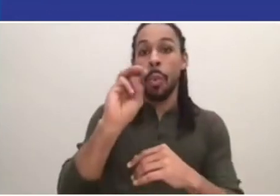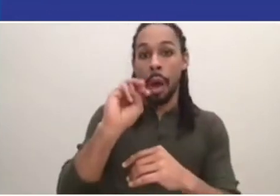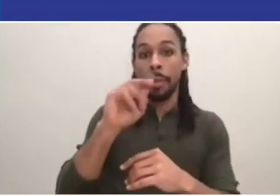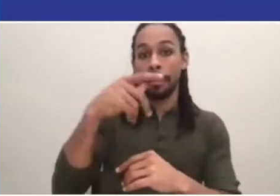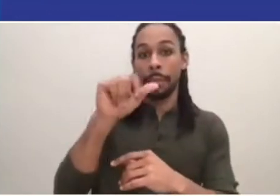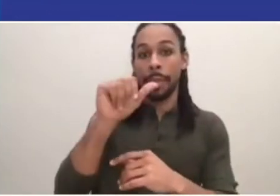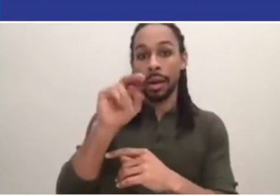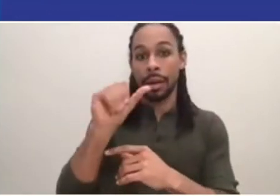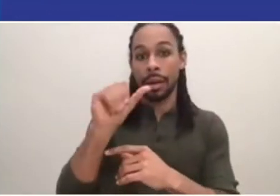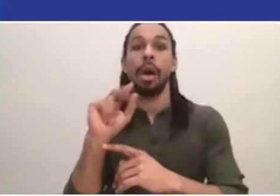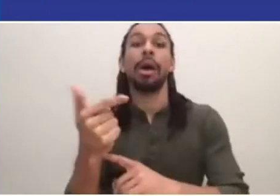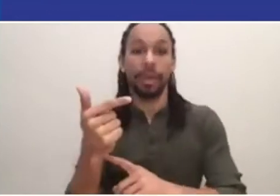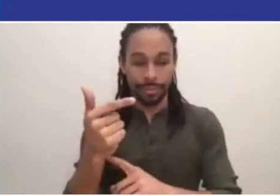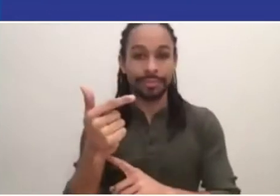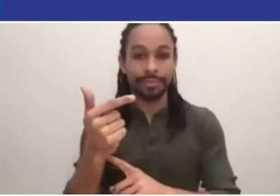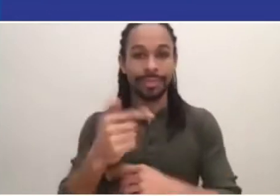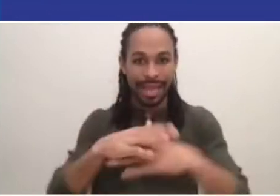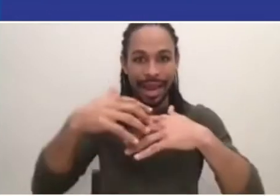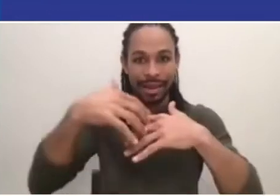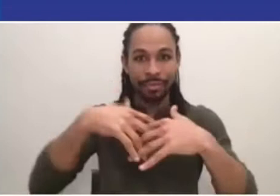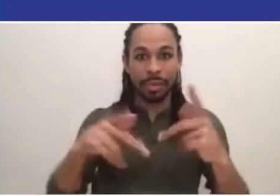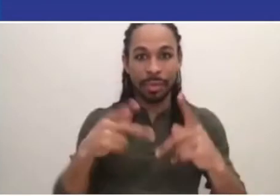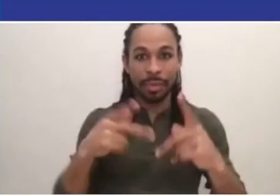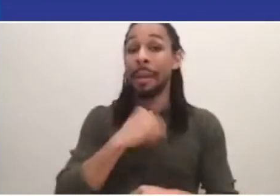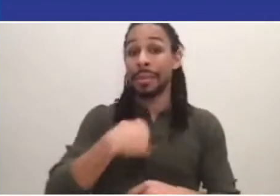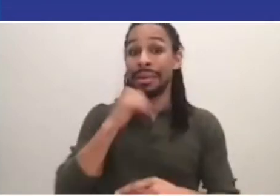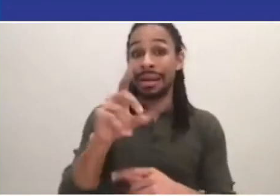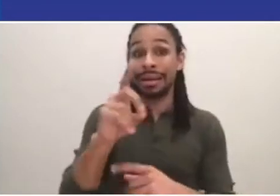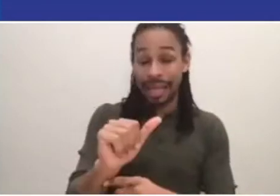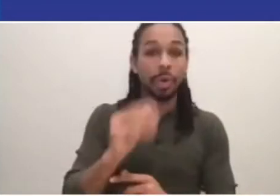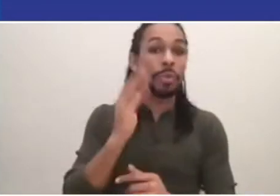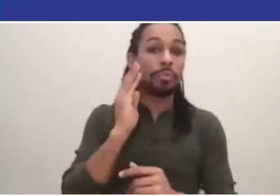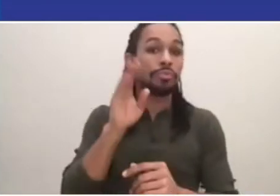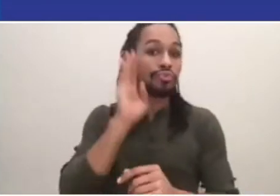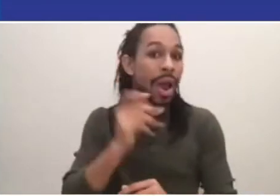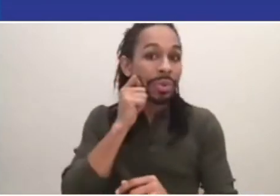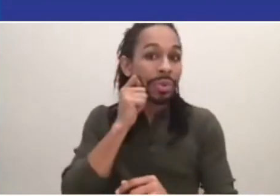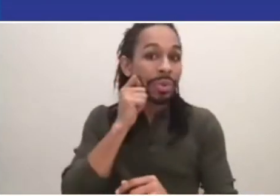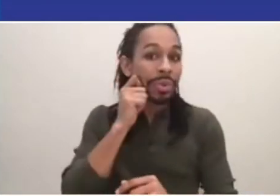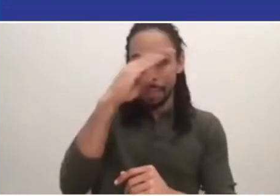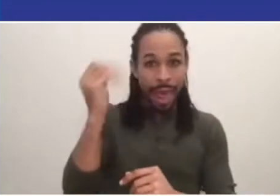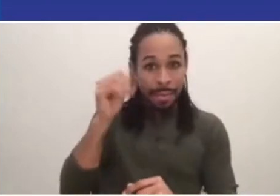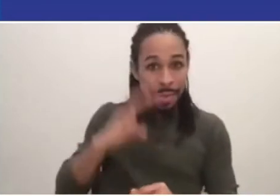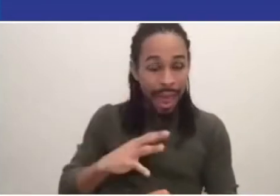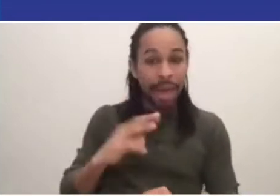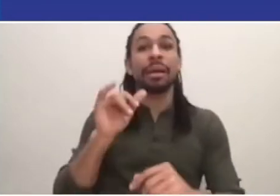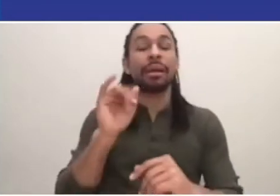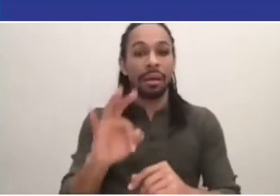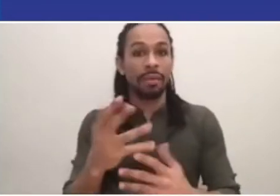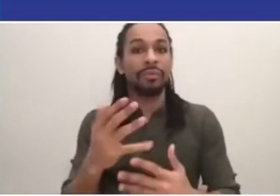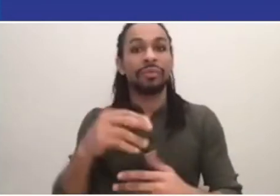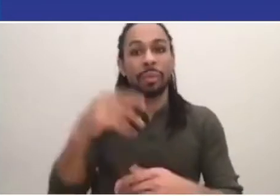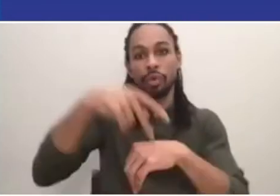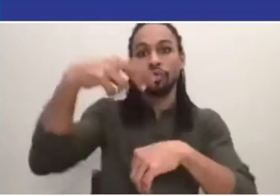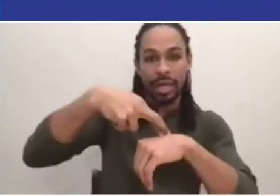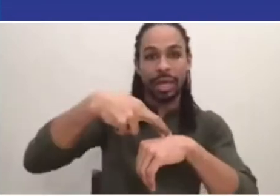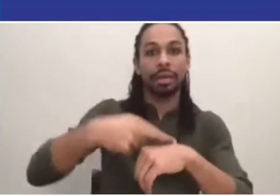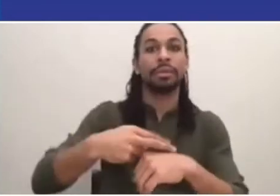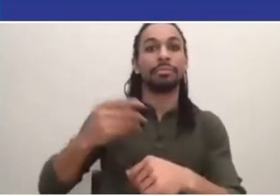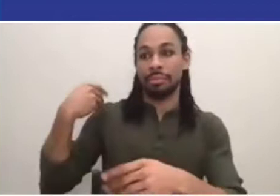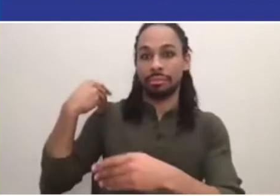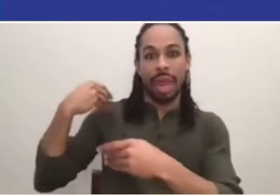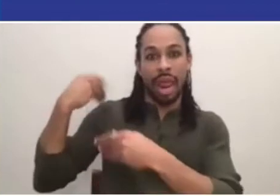am a non-disabled, brown-skinned Black man of Puerto Rican heritage. I'm wearing a pink shirt with a purple